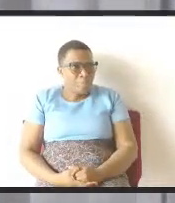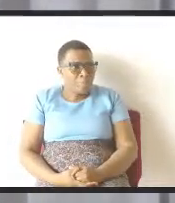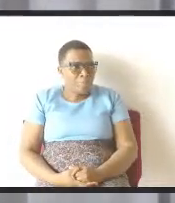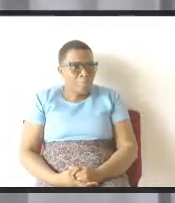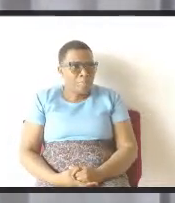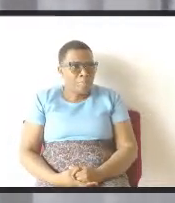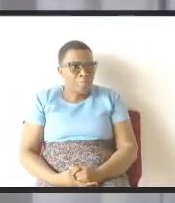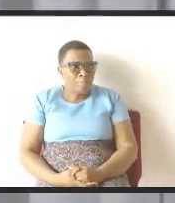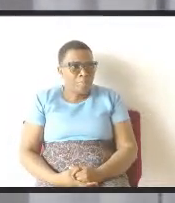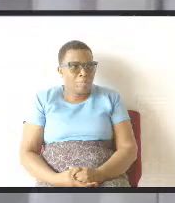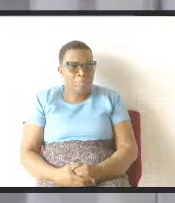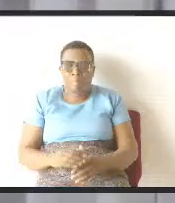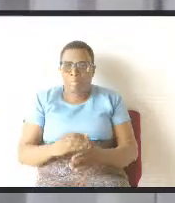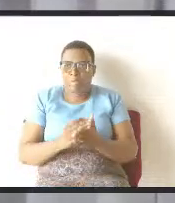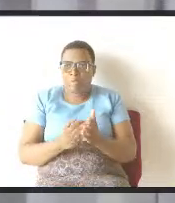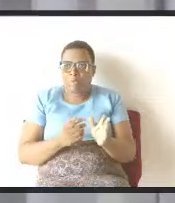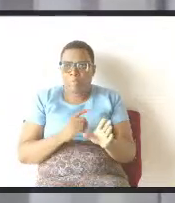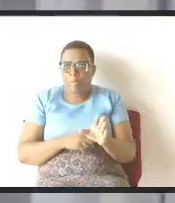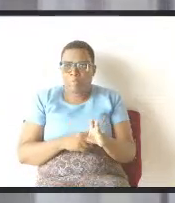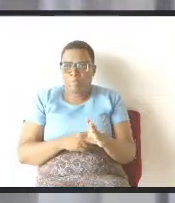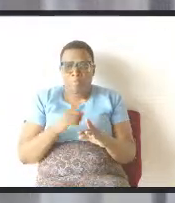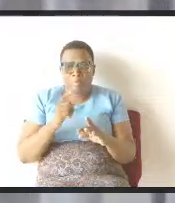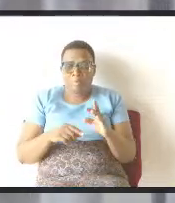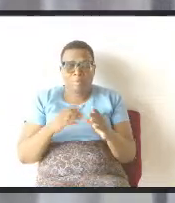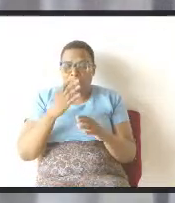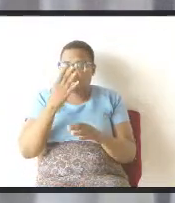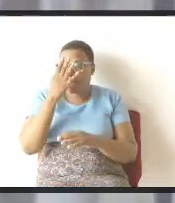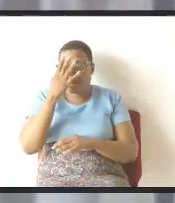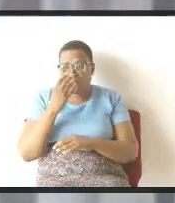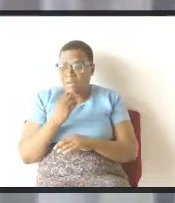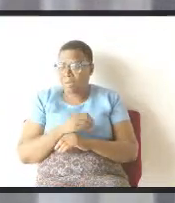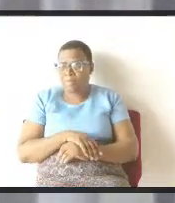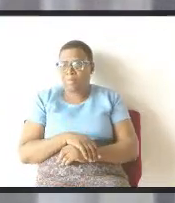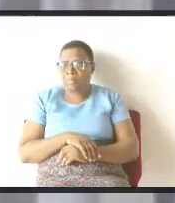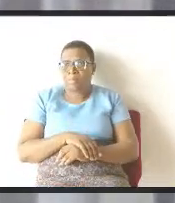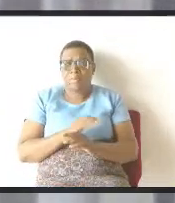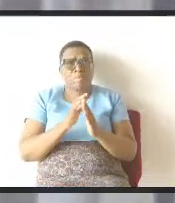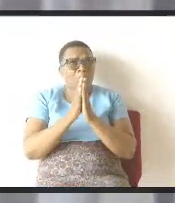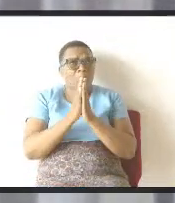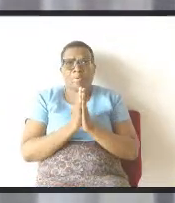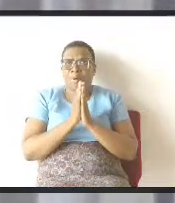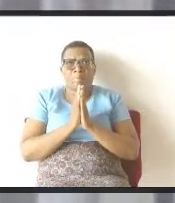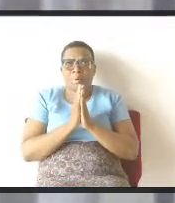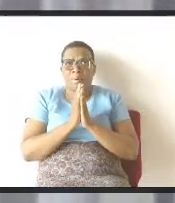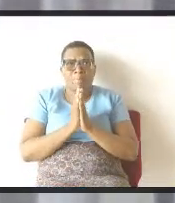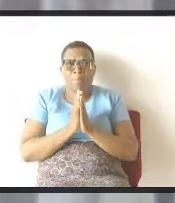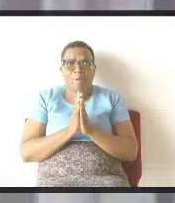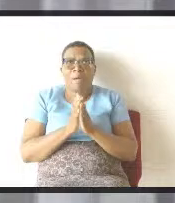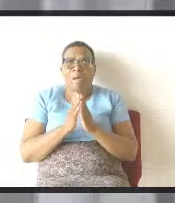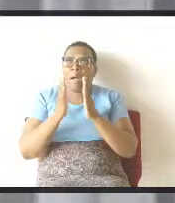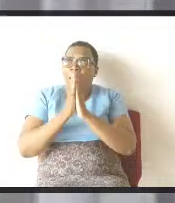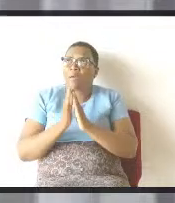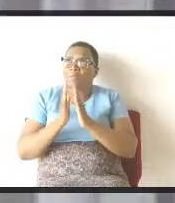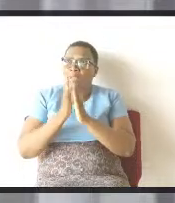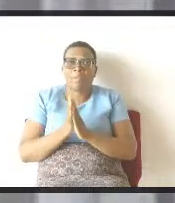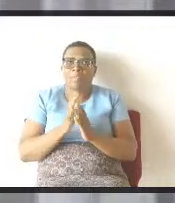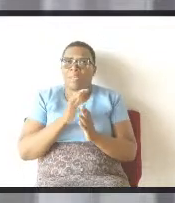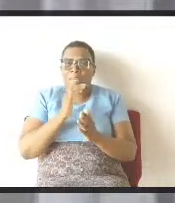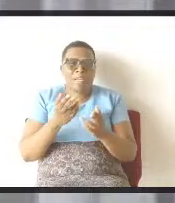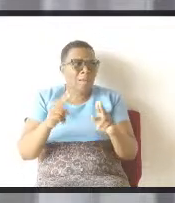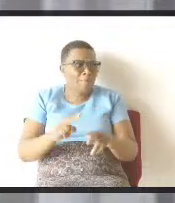There are times when I lose sleep. Asking God to do something is not happening, and I lose sleep.